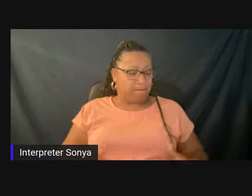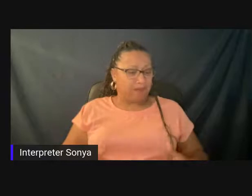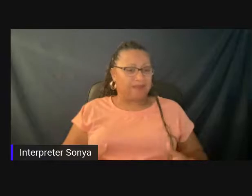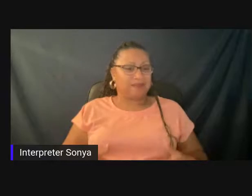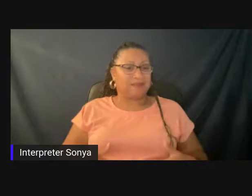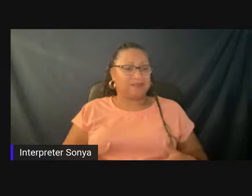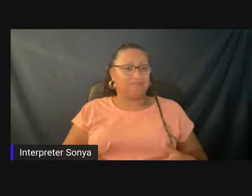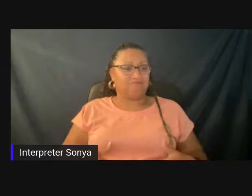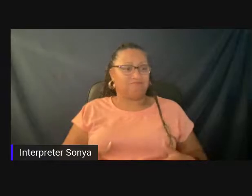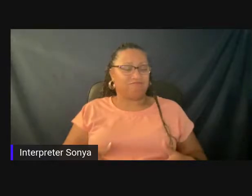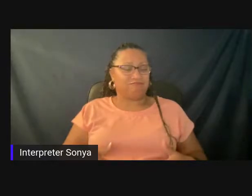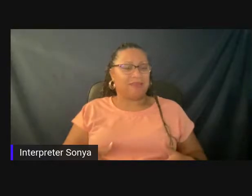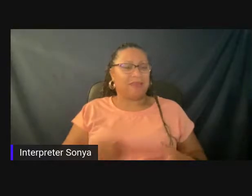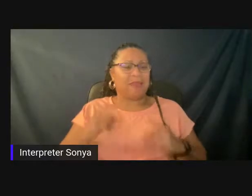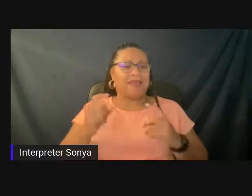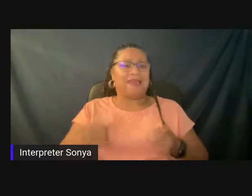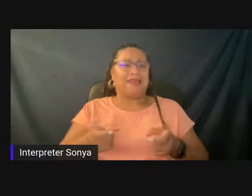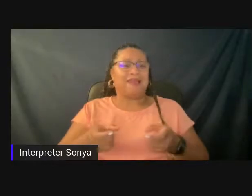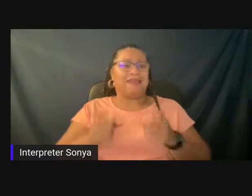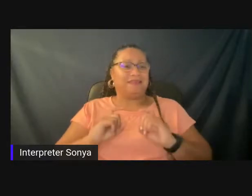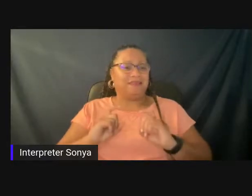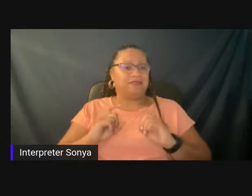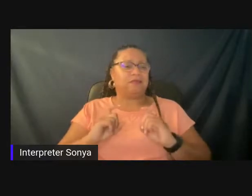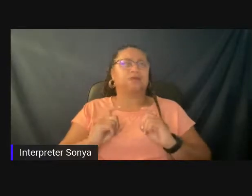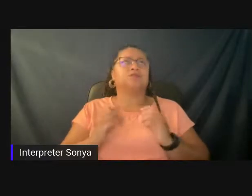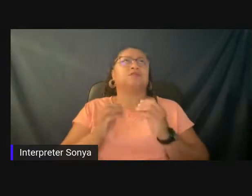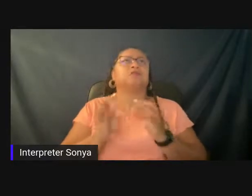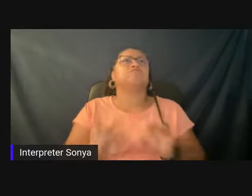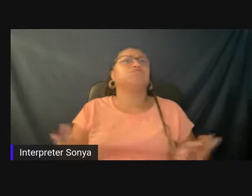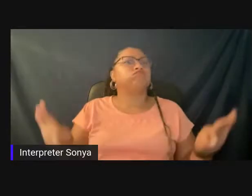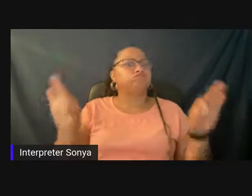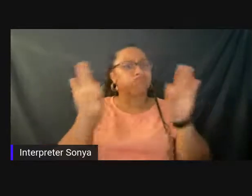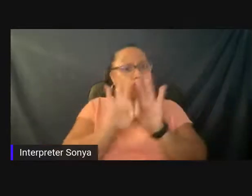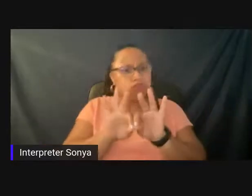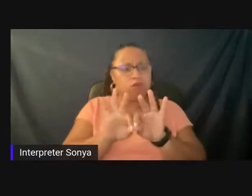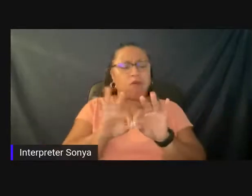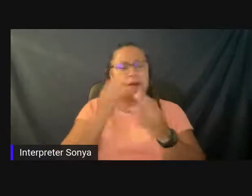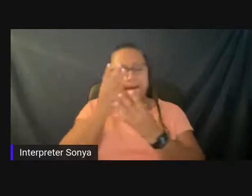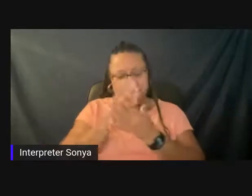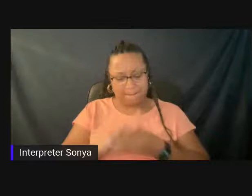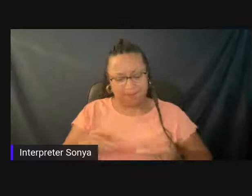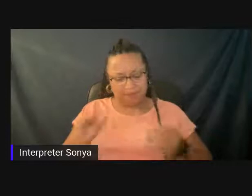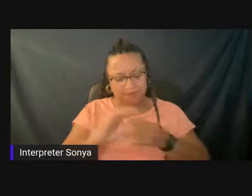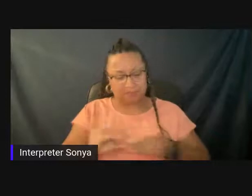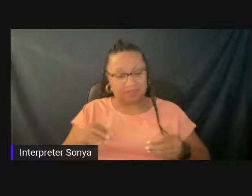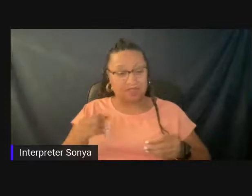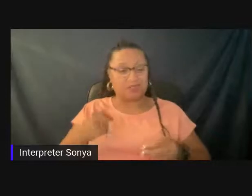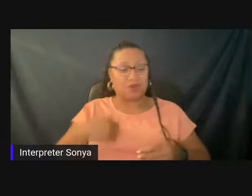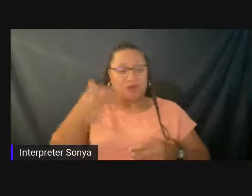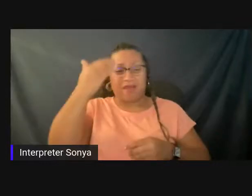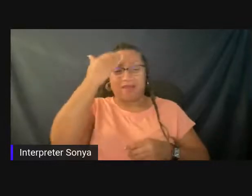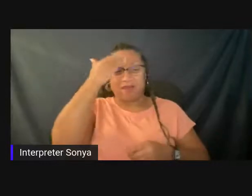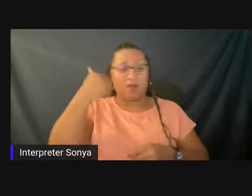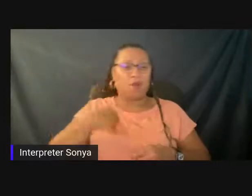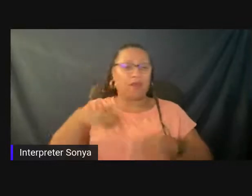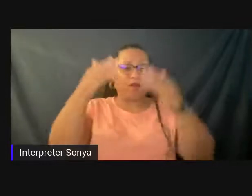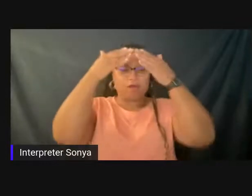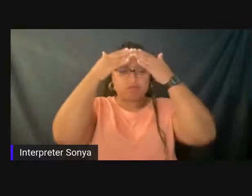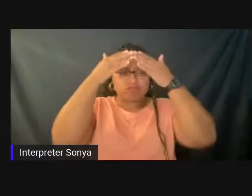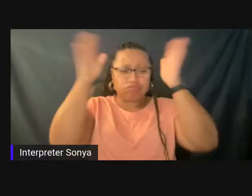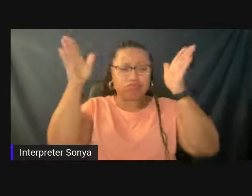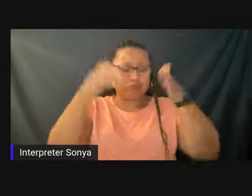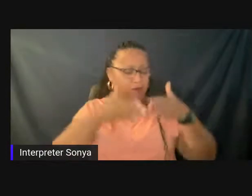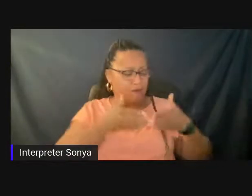many important messages. So I know for us that we are opening our minds and hearts with